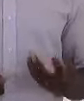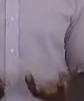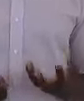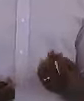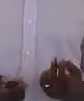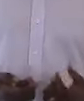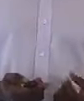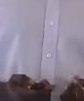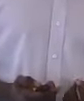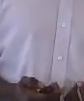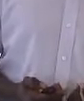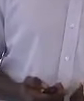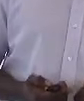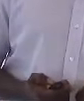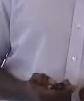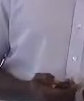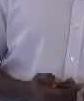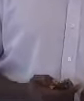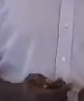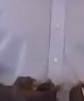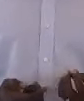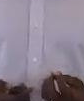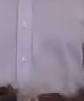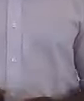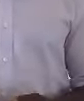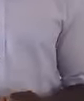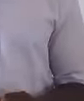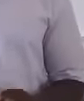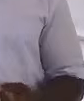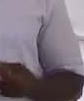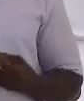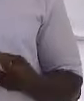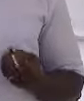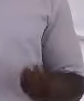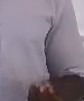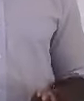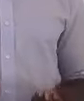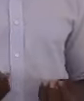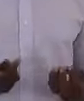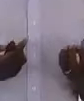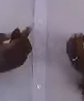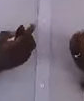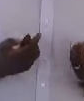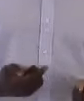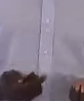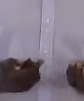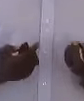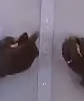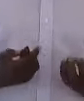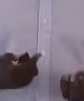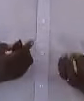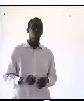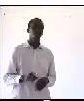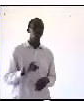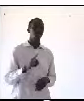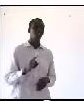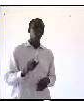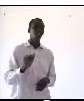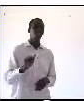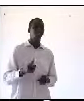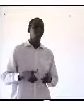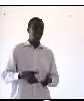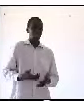own willpower. The type of autonomic nervous system, the sympathetic nervous system,